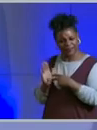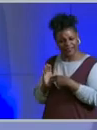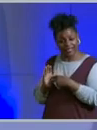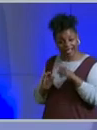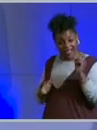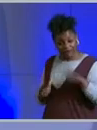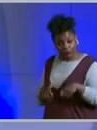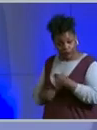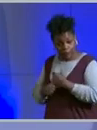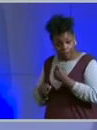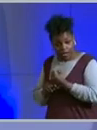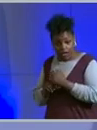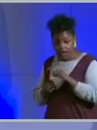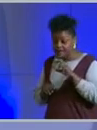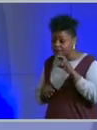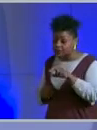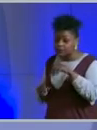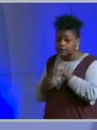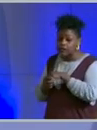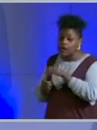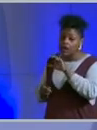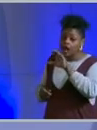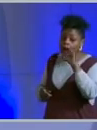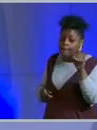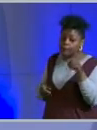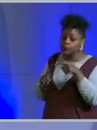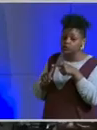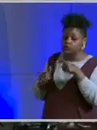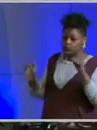make investments in companies to move here?